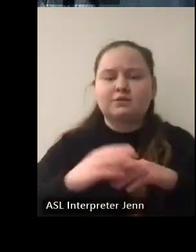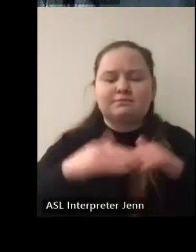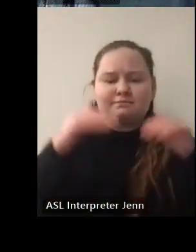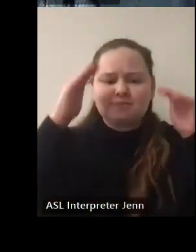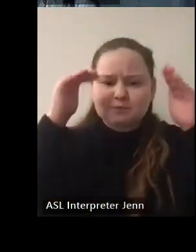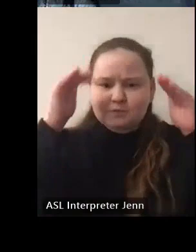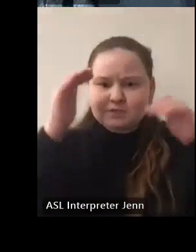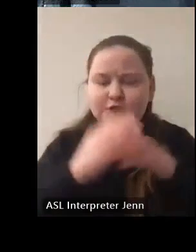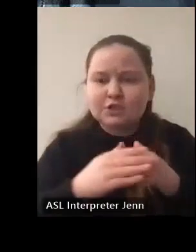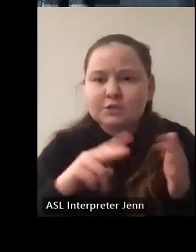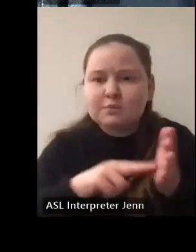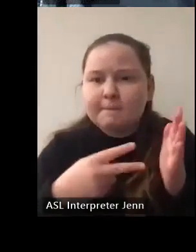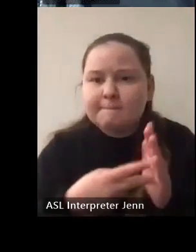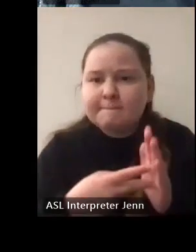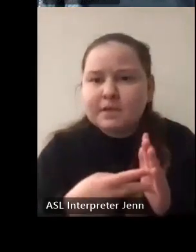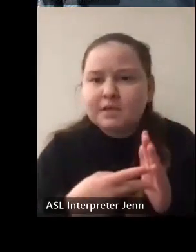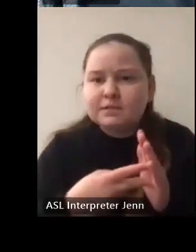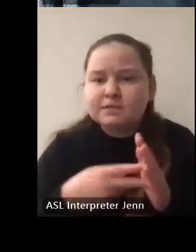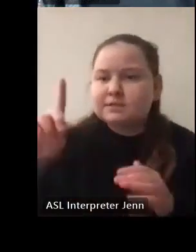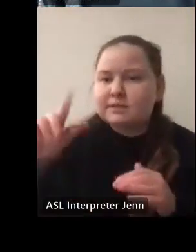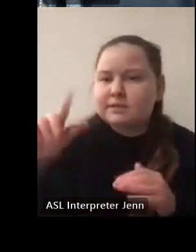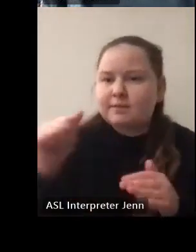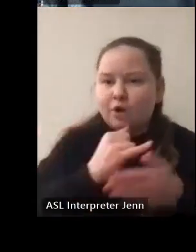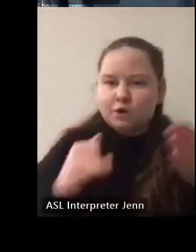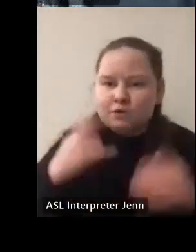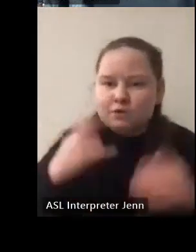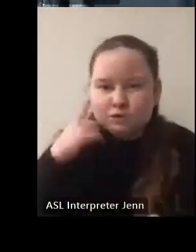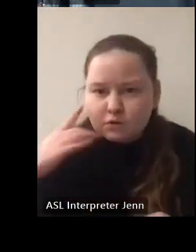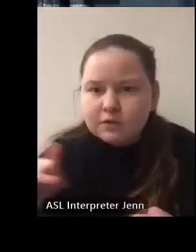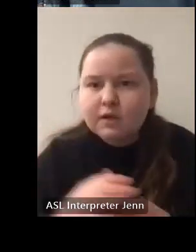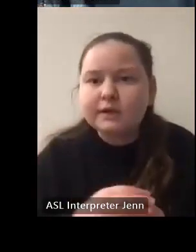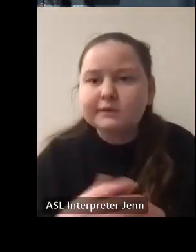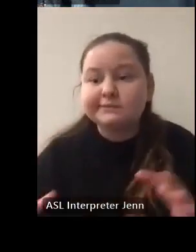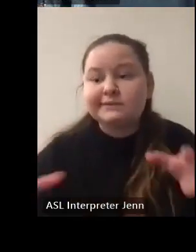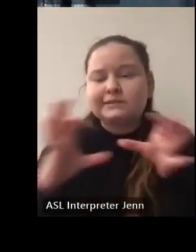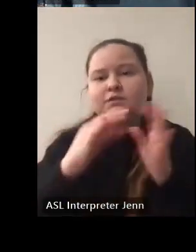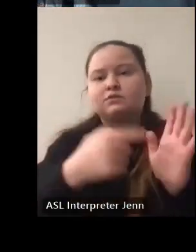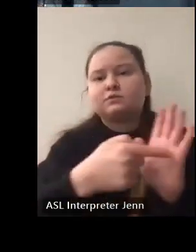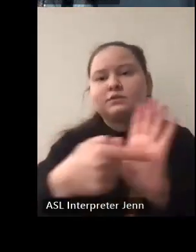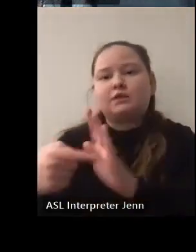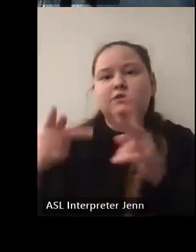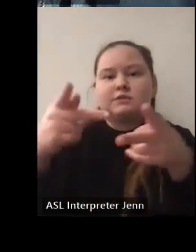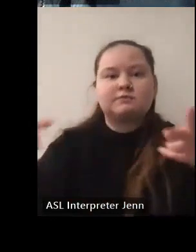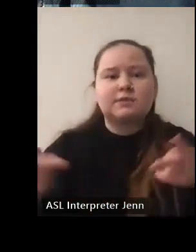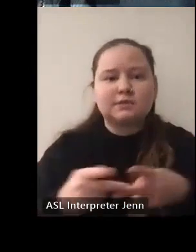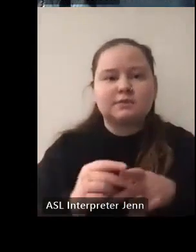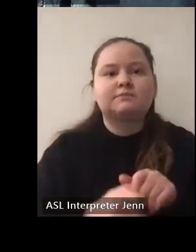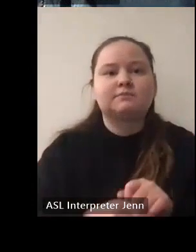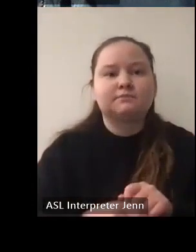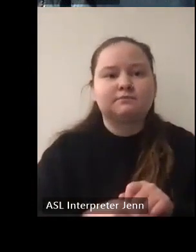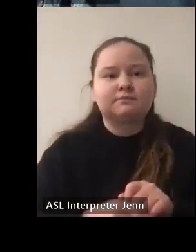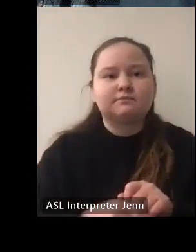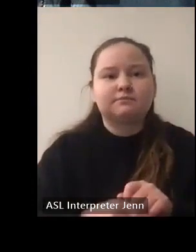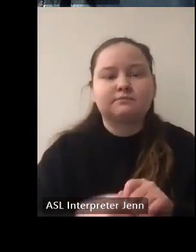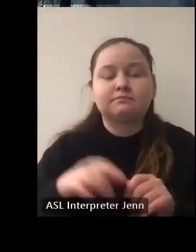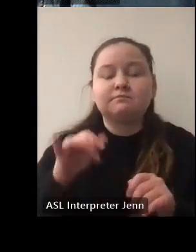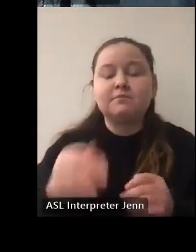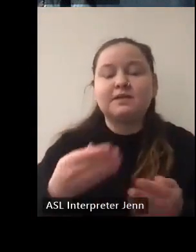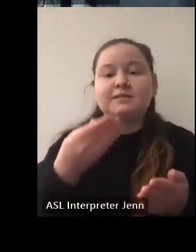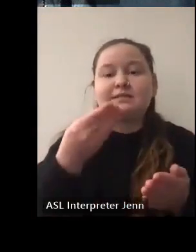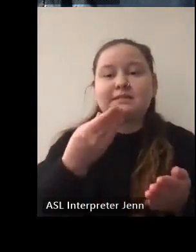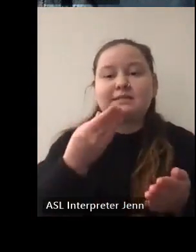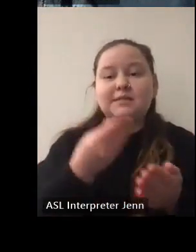artist, and to bring marginalized identities into a gallery space. In the curatorial statement,